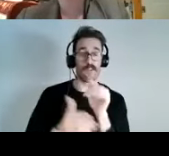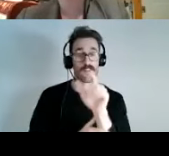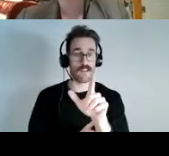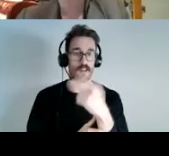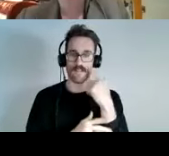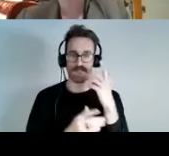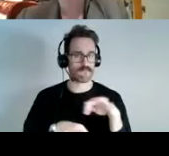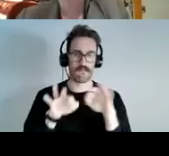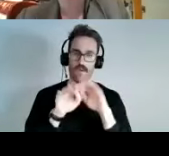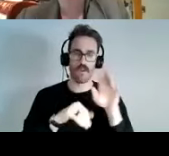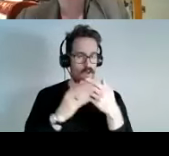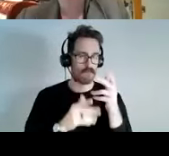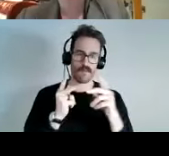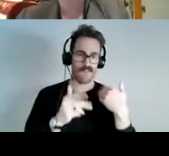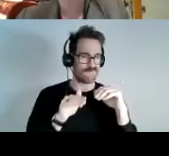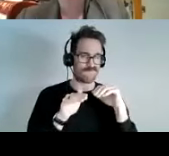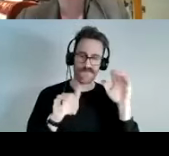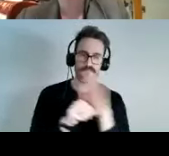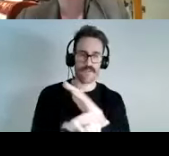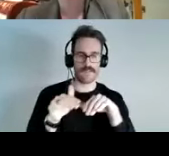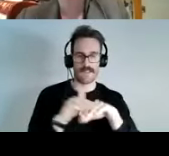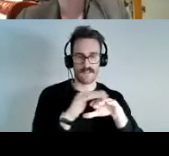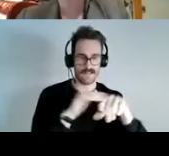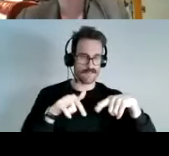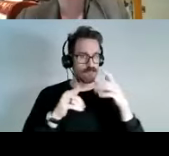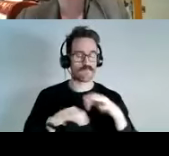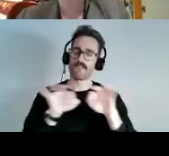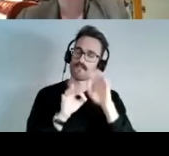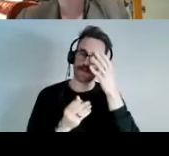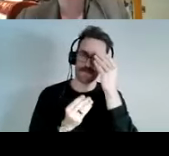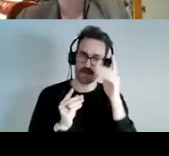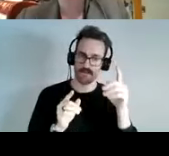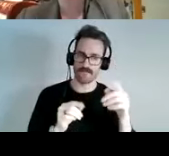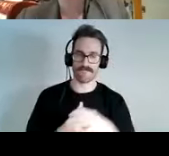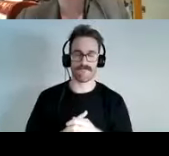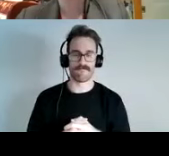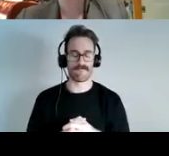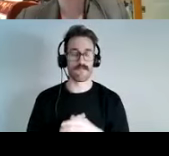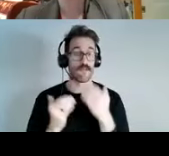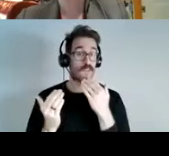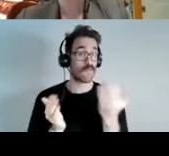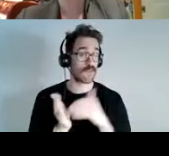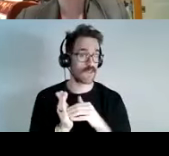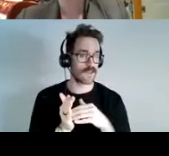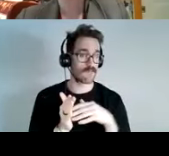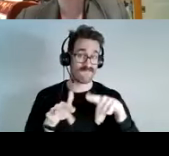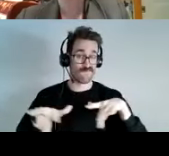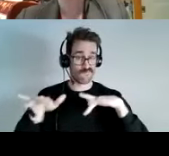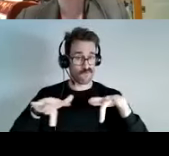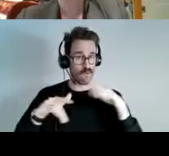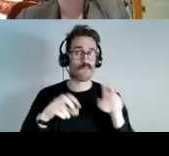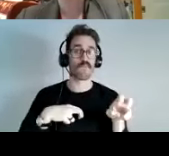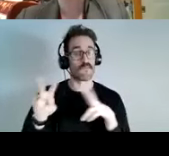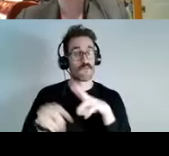for everyone to have accessibility to this important information. So thank you all again. We will be posting the recording on our